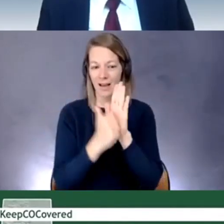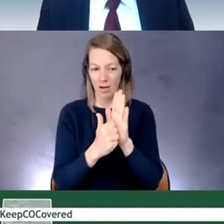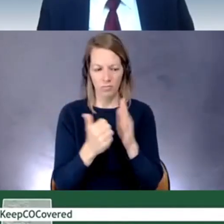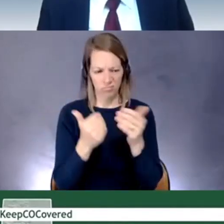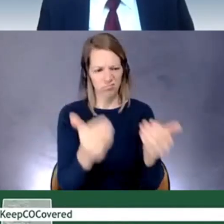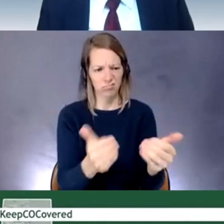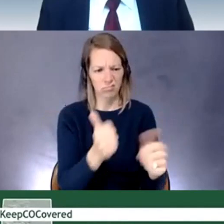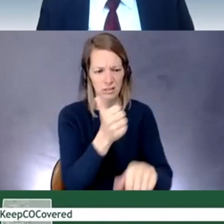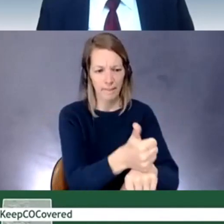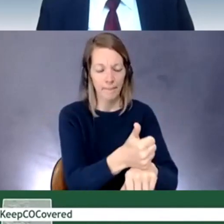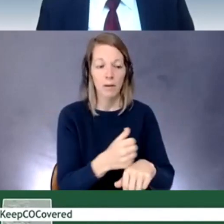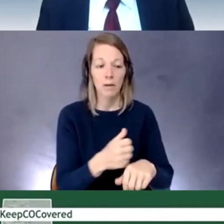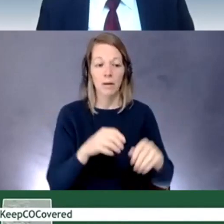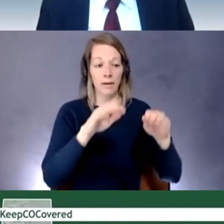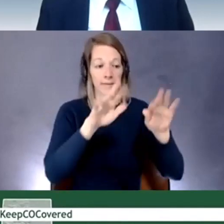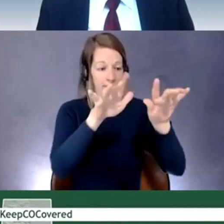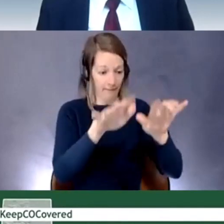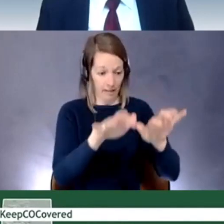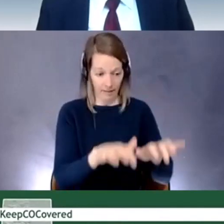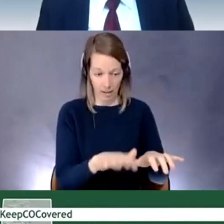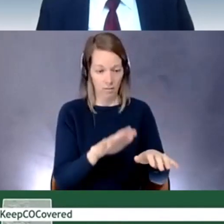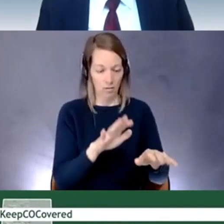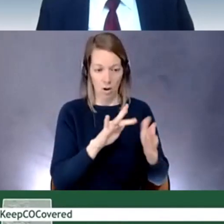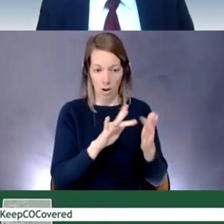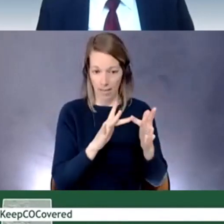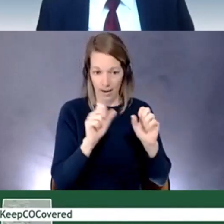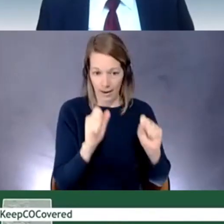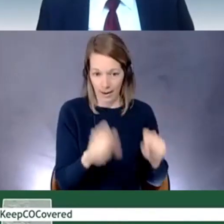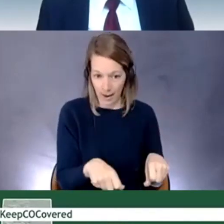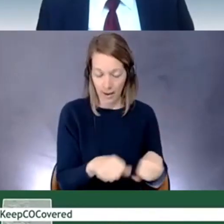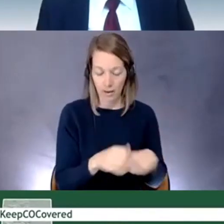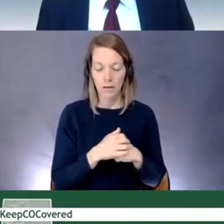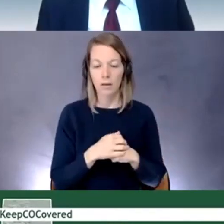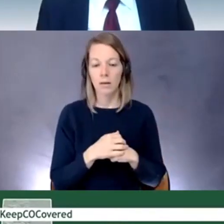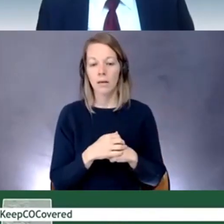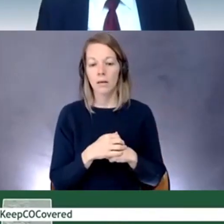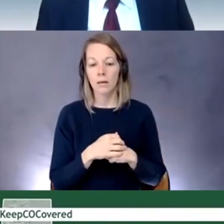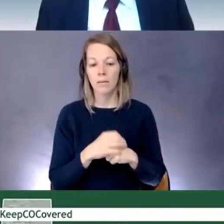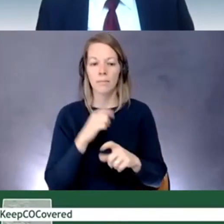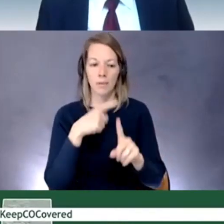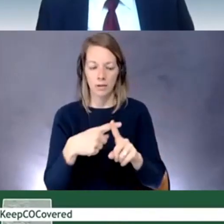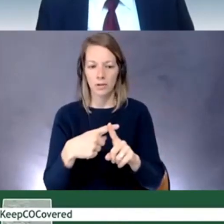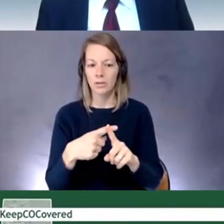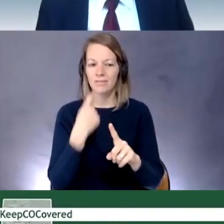will they be able to complete their entire packet online, including the